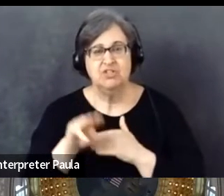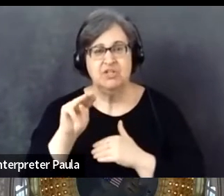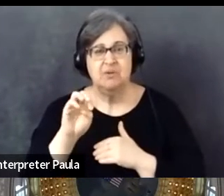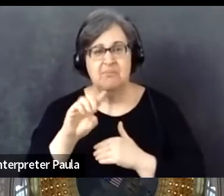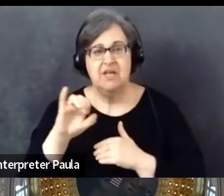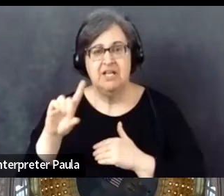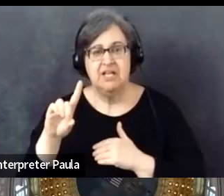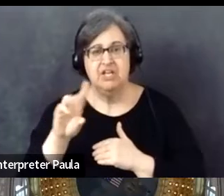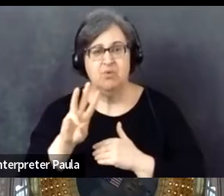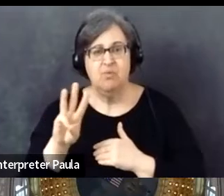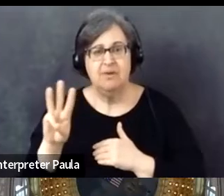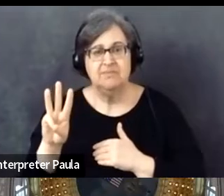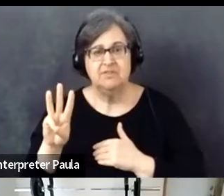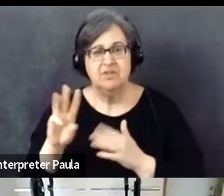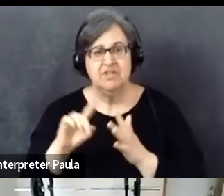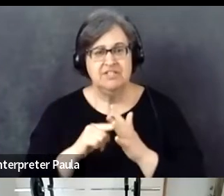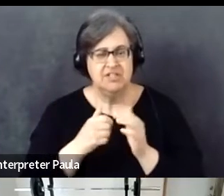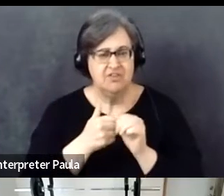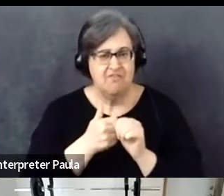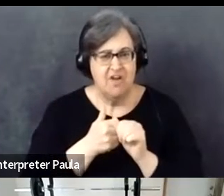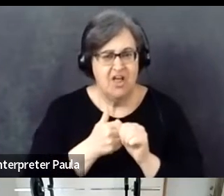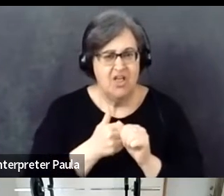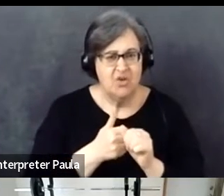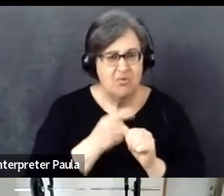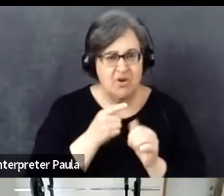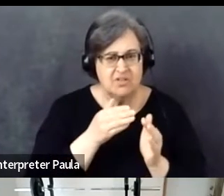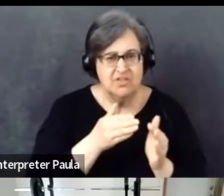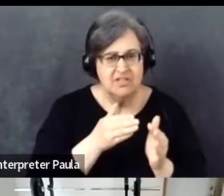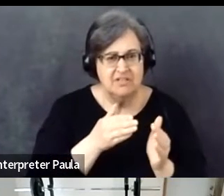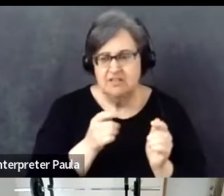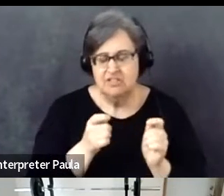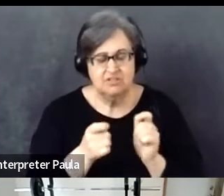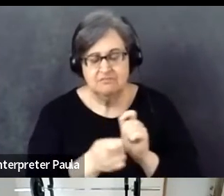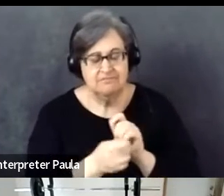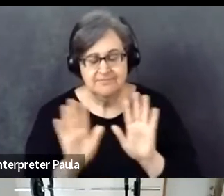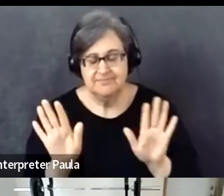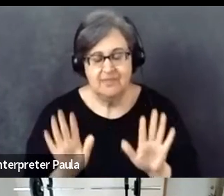and I start to follow one track there and then it gets turned around. So